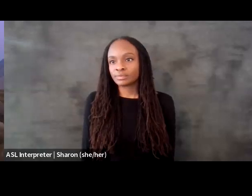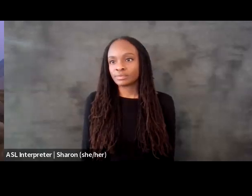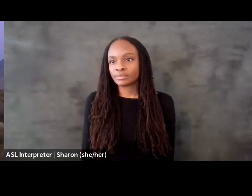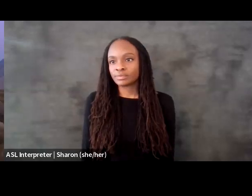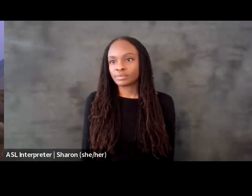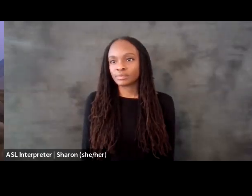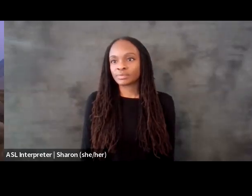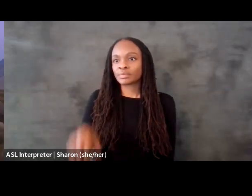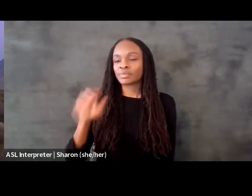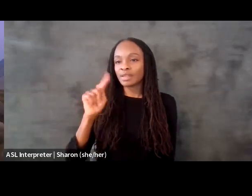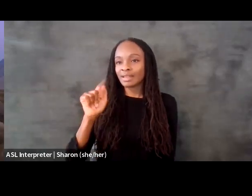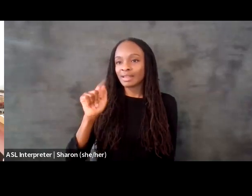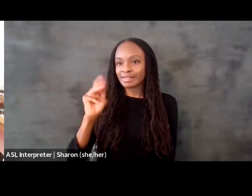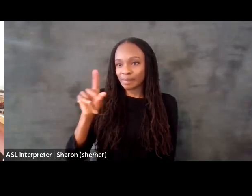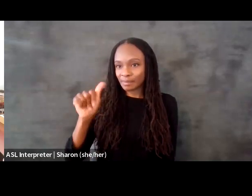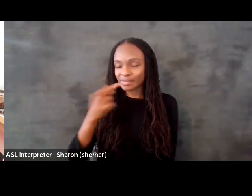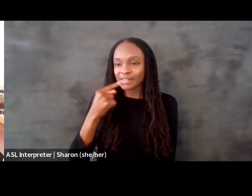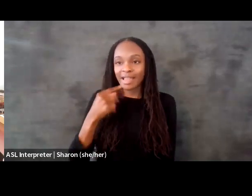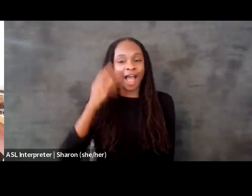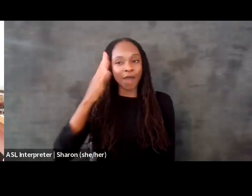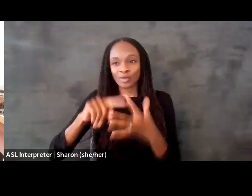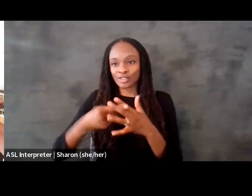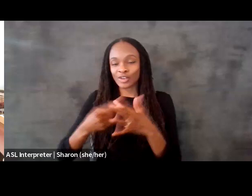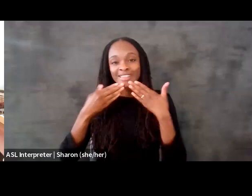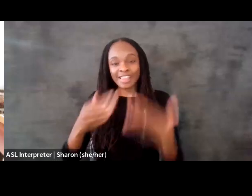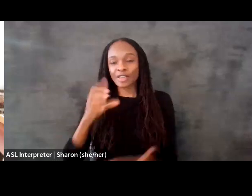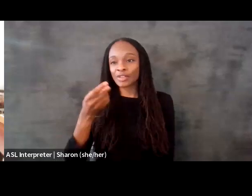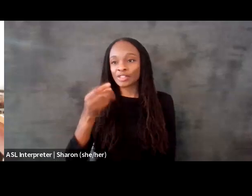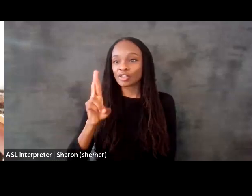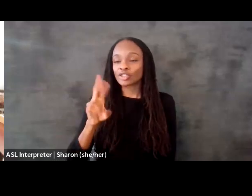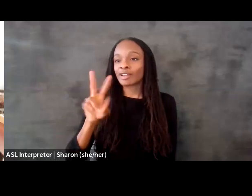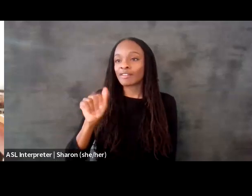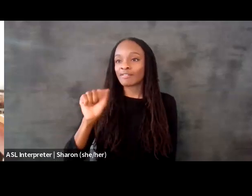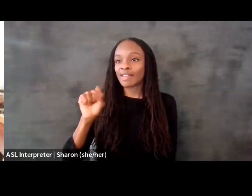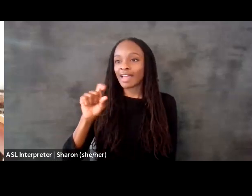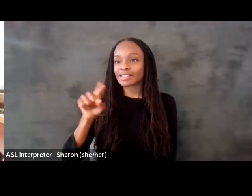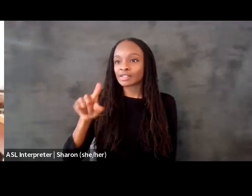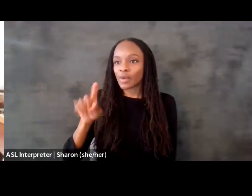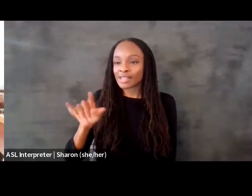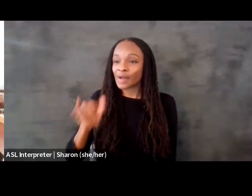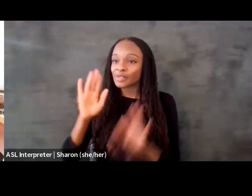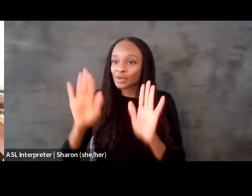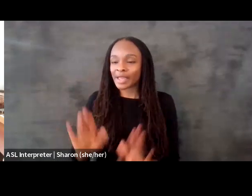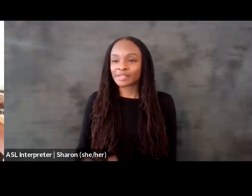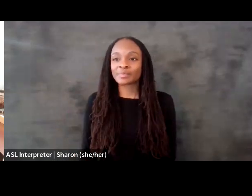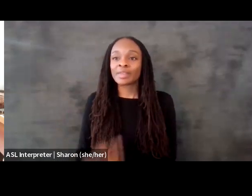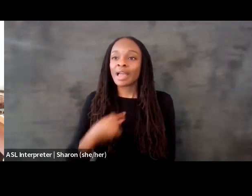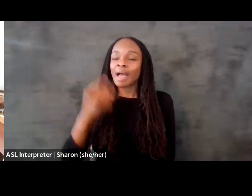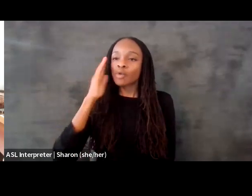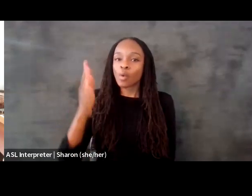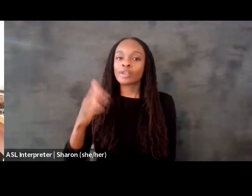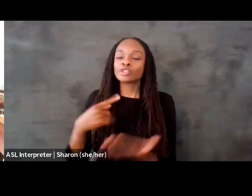Right, I will jump right in. Thank you, Dr. Vasquez. That was really great. I'm going to talk